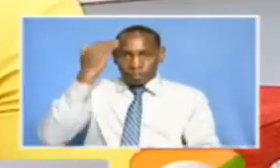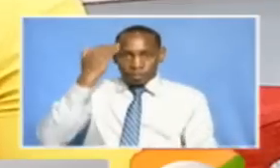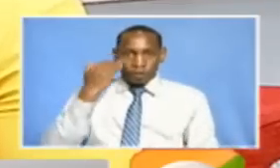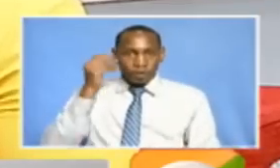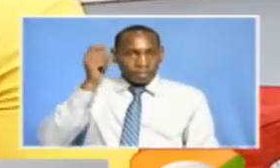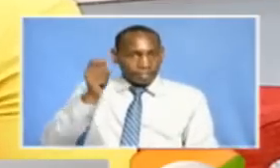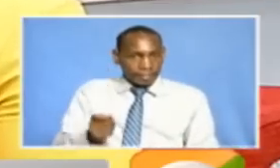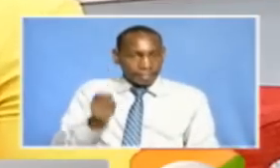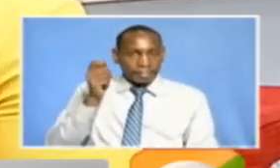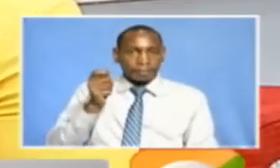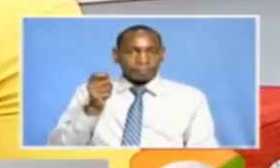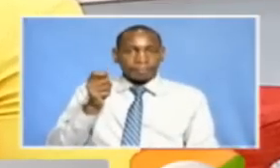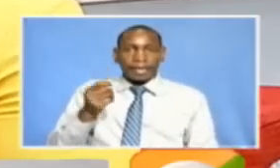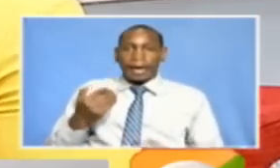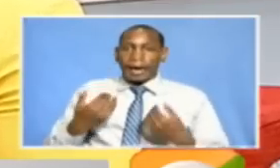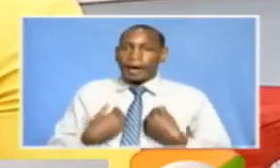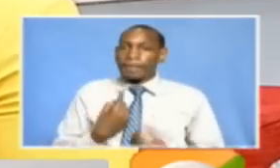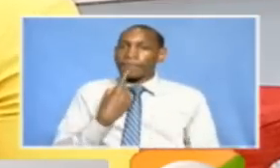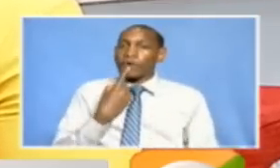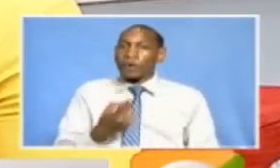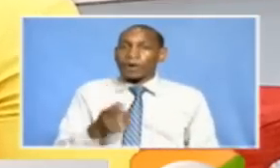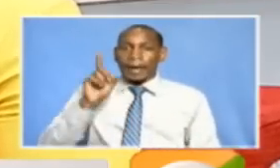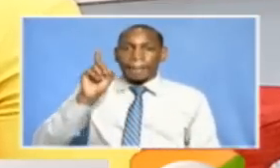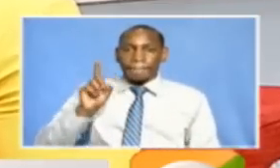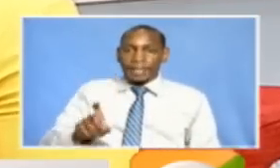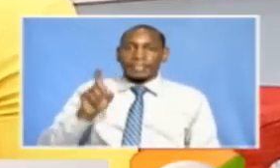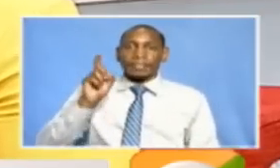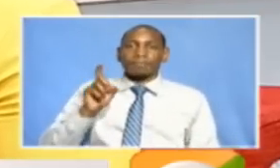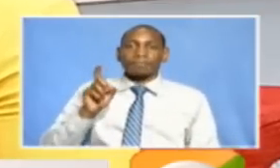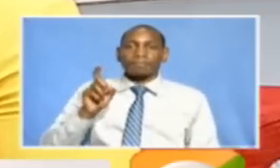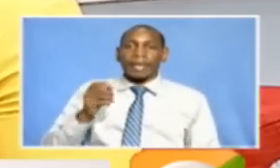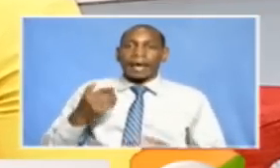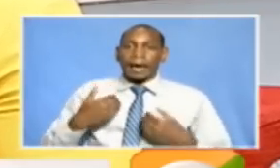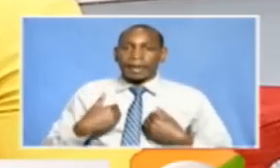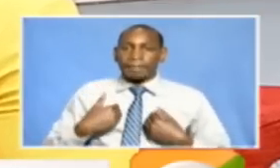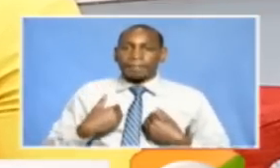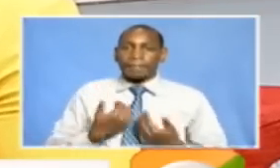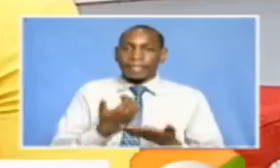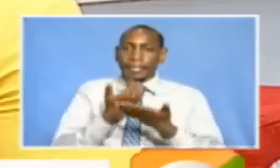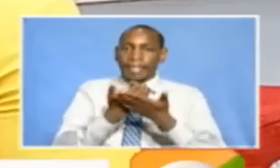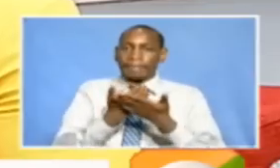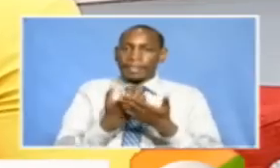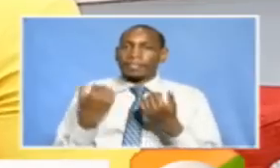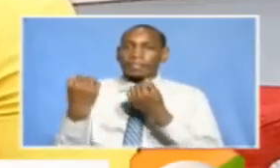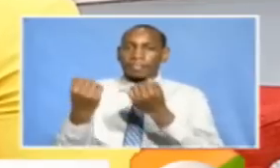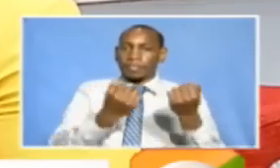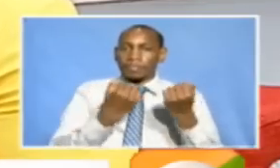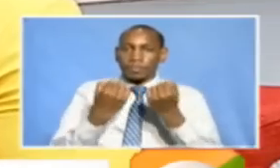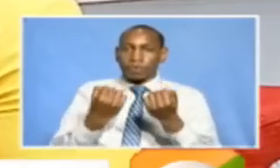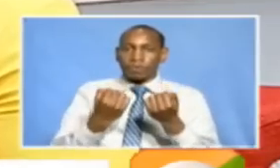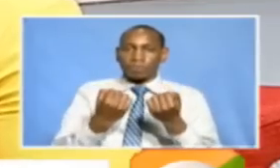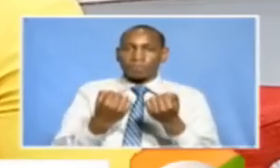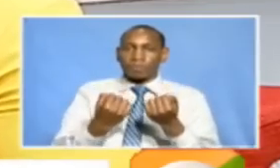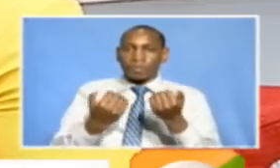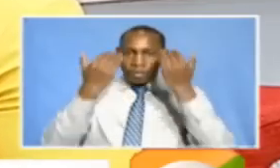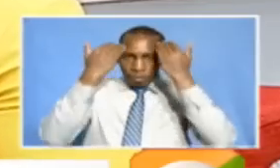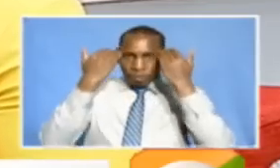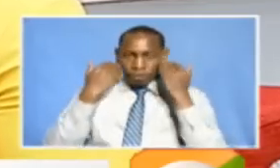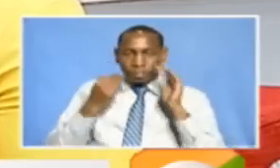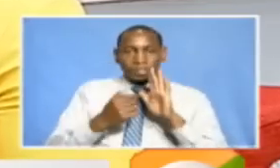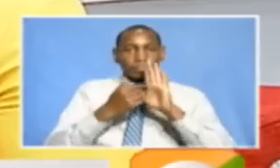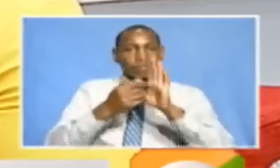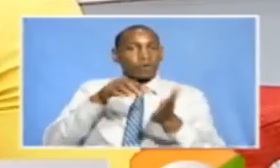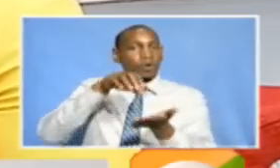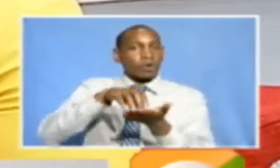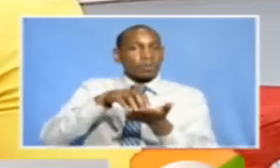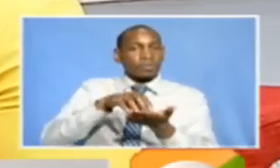magistrate, to hand in a conviction, there have to be that watertight evidence. The prosecution has to prove that case.